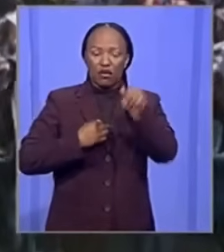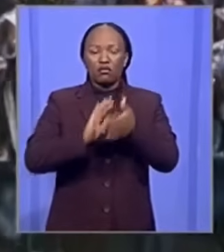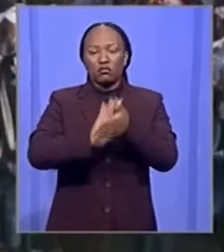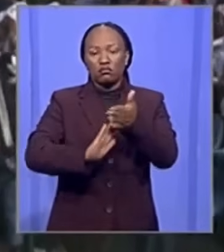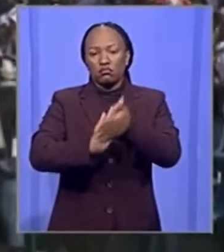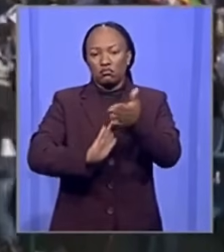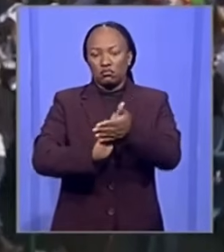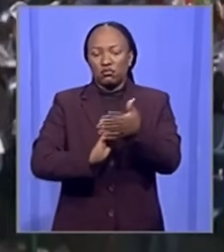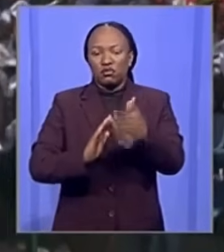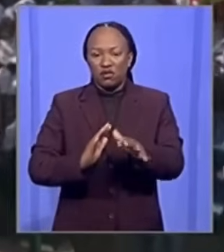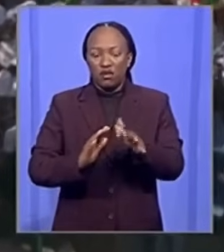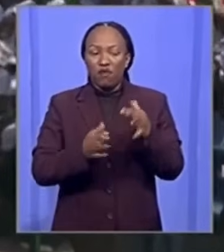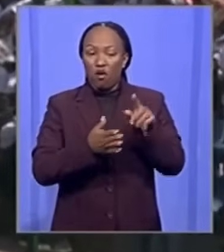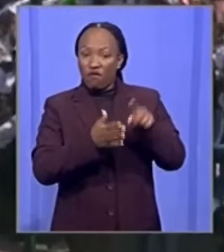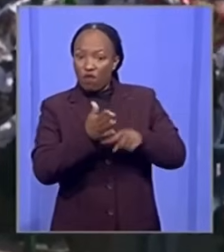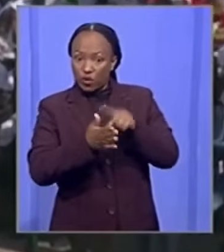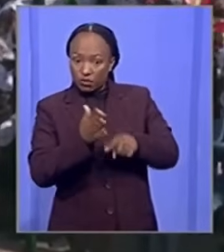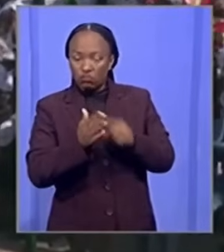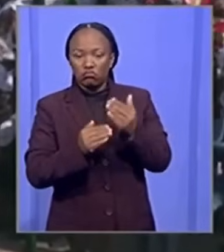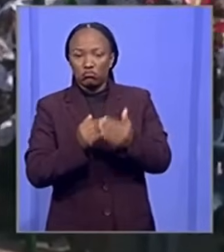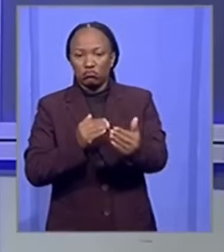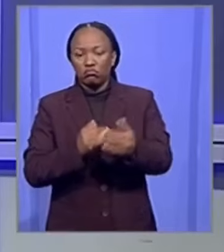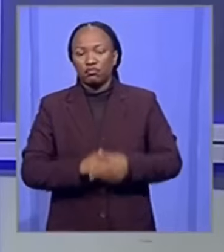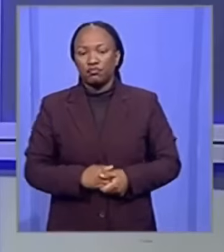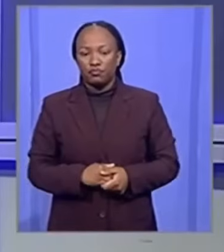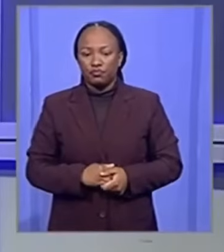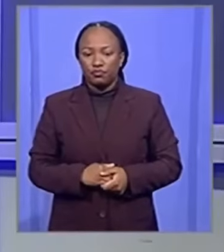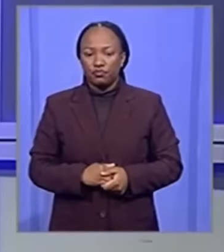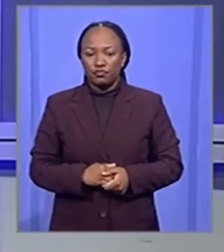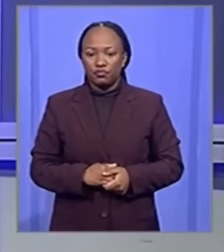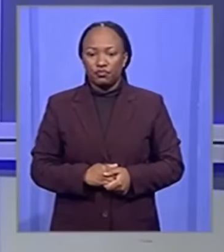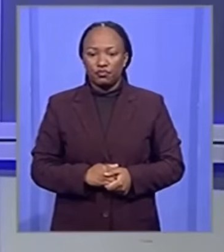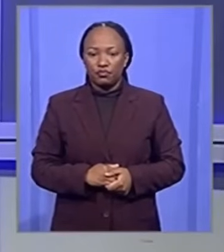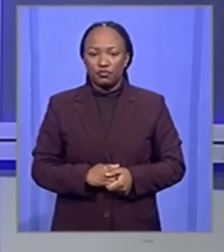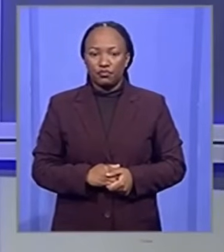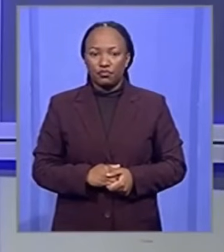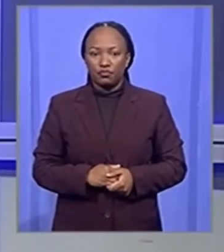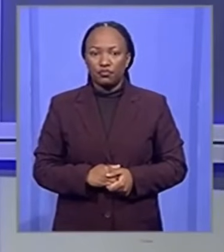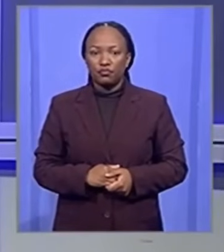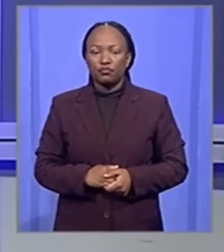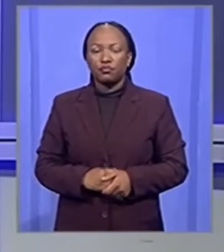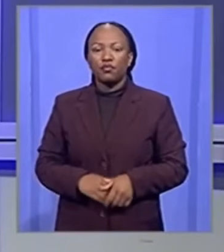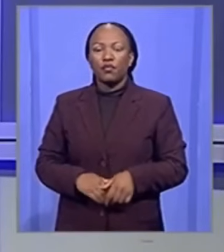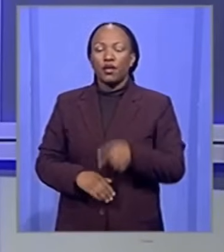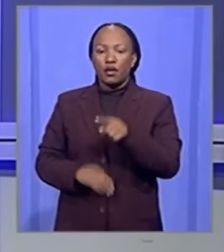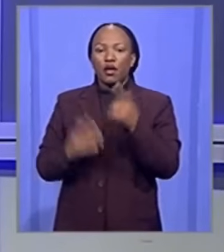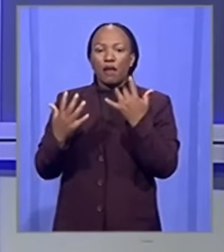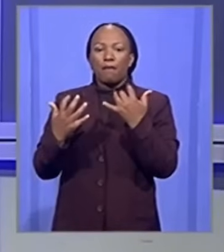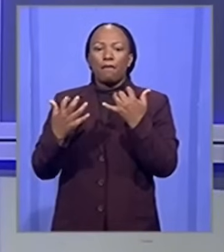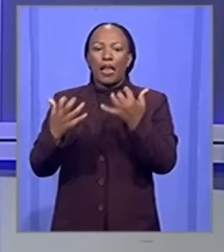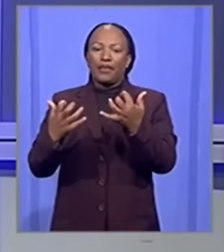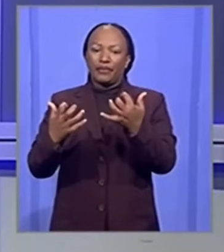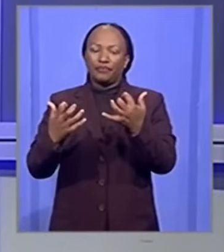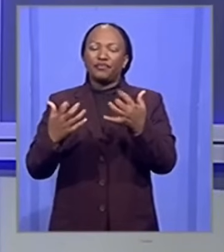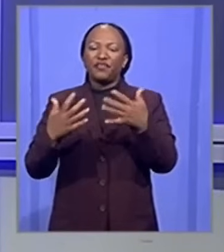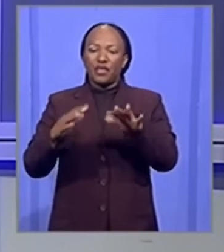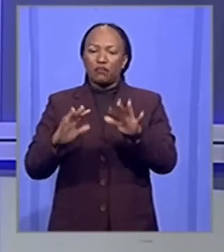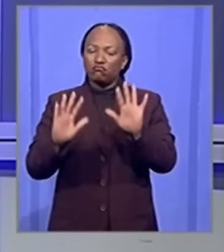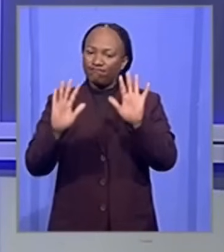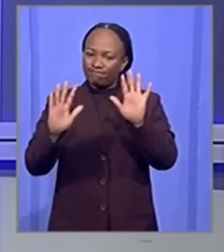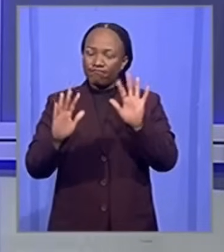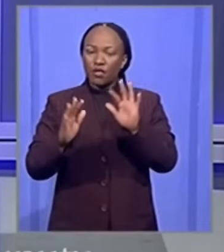ho ikamahanya le sephetho sa dikgetho. Parlamente e netefaditse hore mopresidente o tla